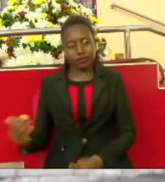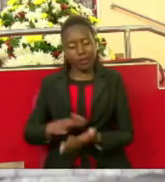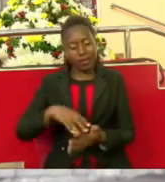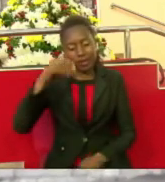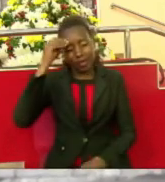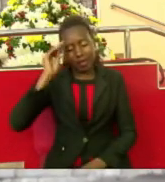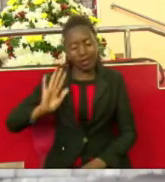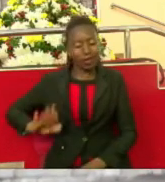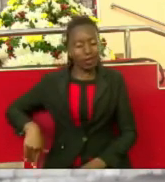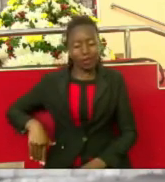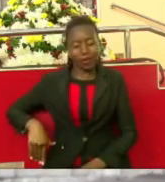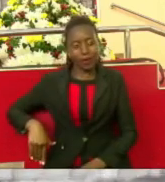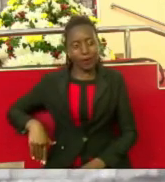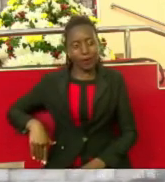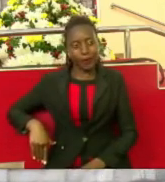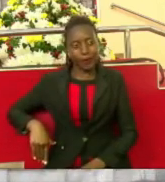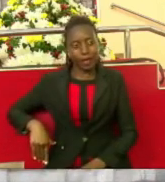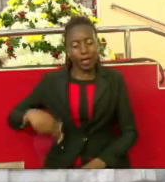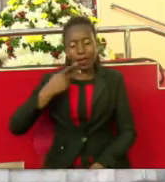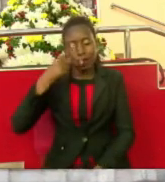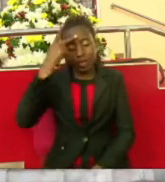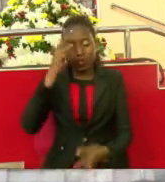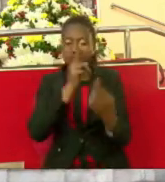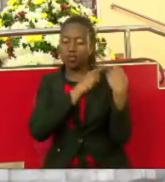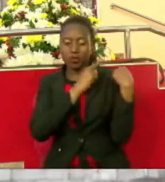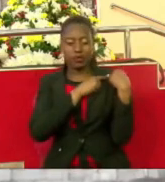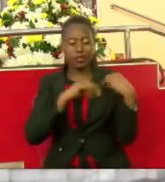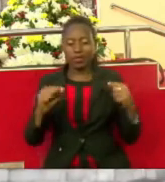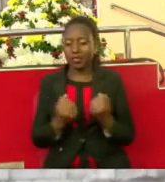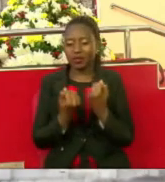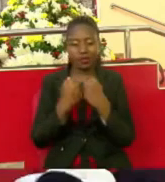late that parental responsibilities cannot be delegated.